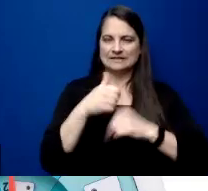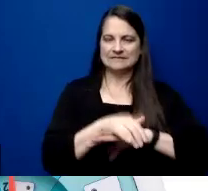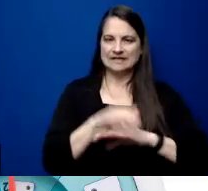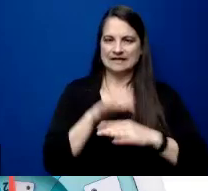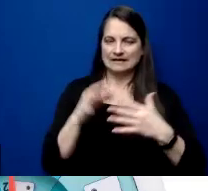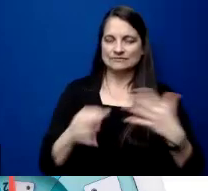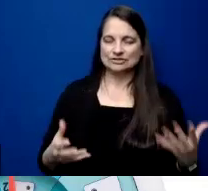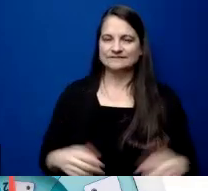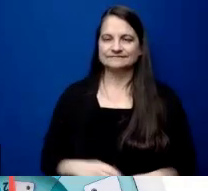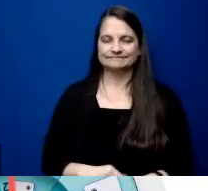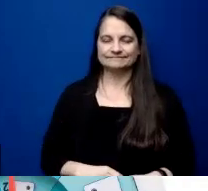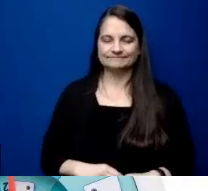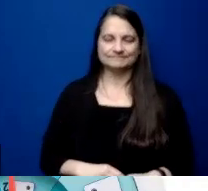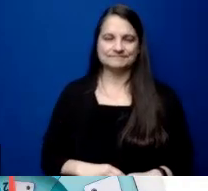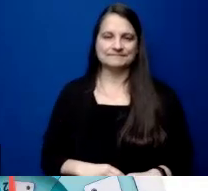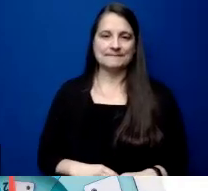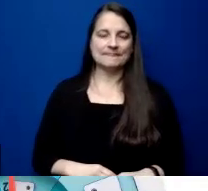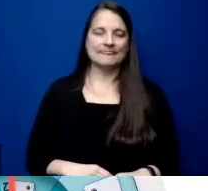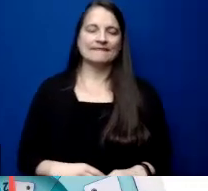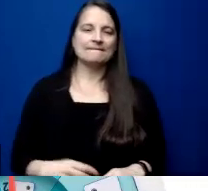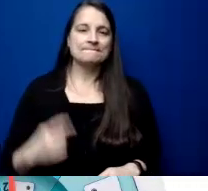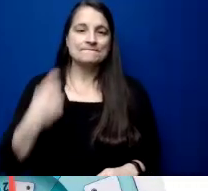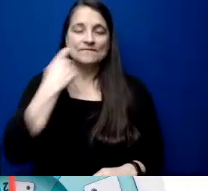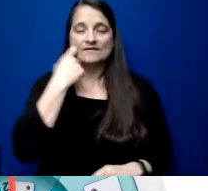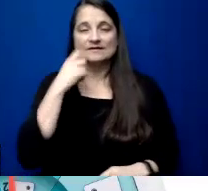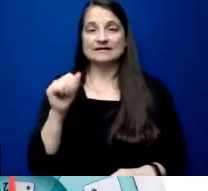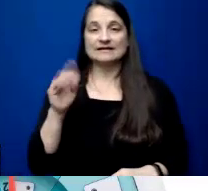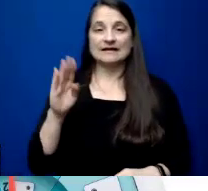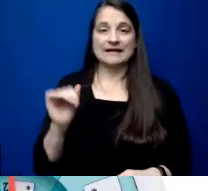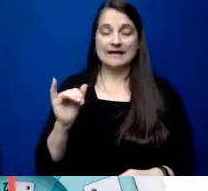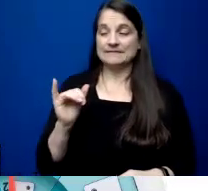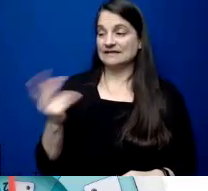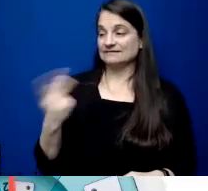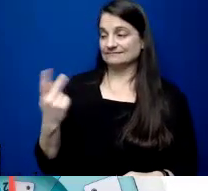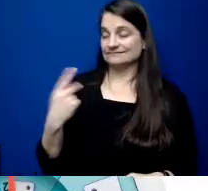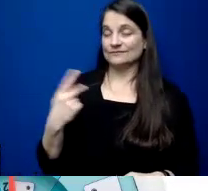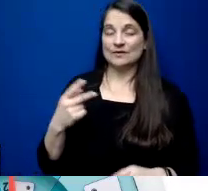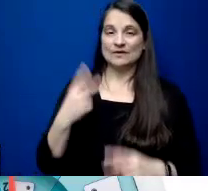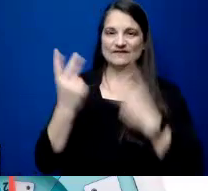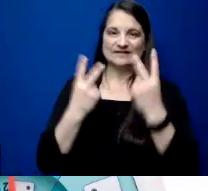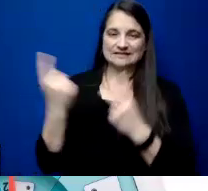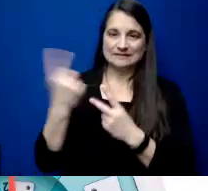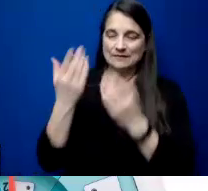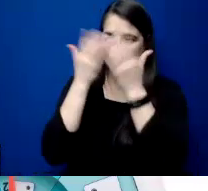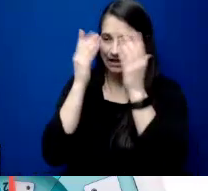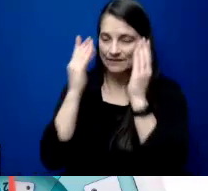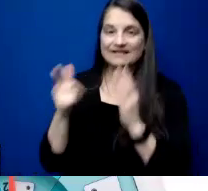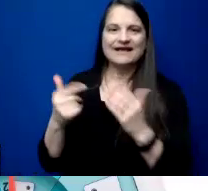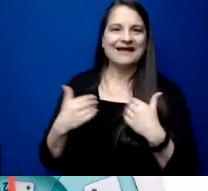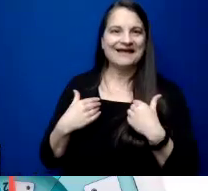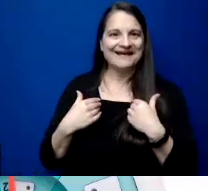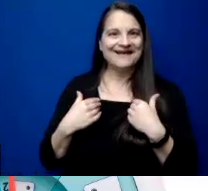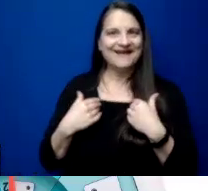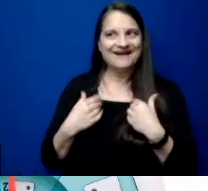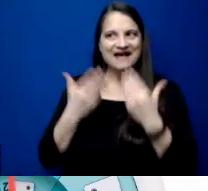Like recently, Abby and I were visiting somebody who, I guess not super recently at Halloween time, who had a Halloween based